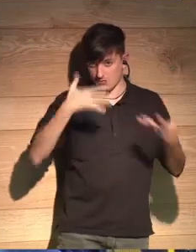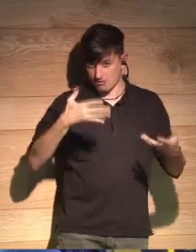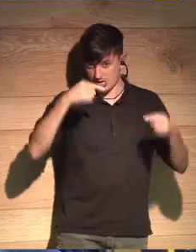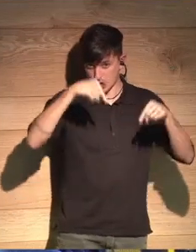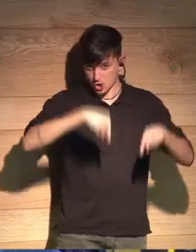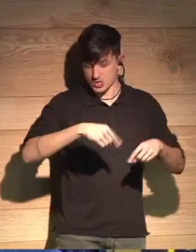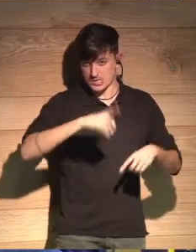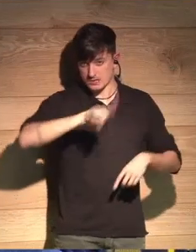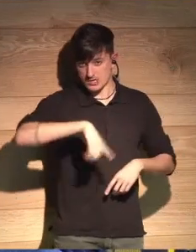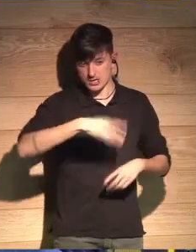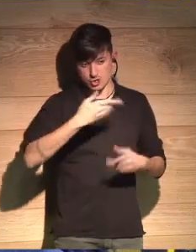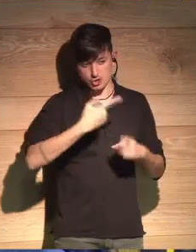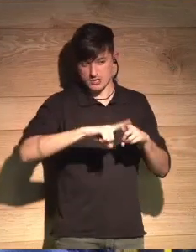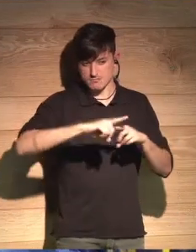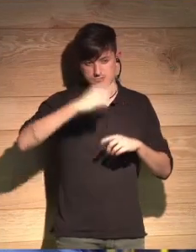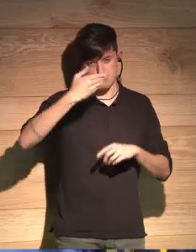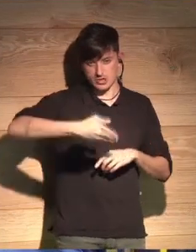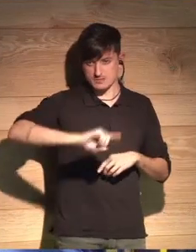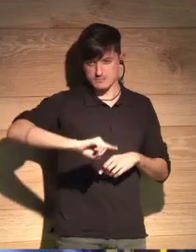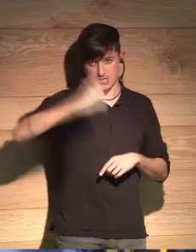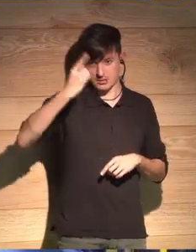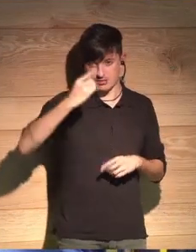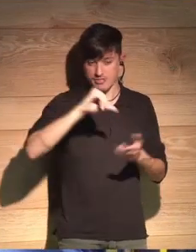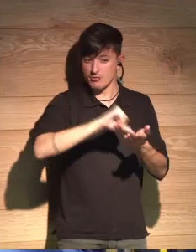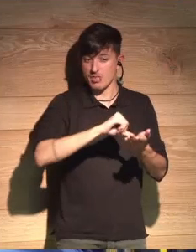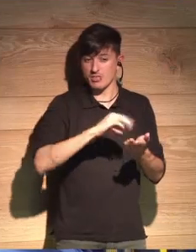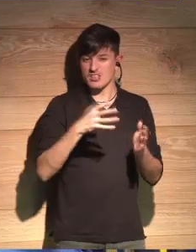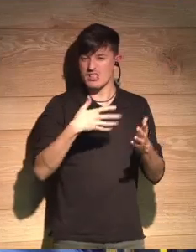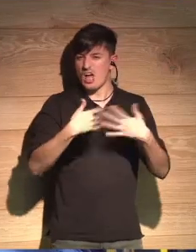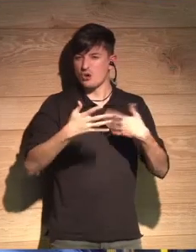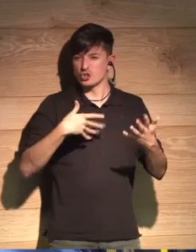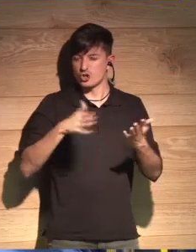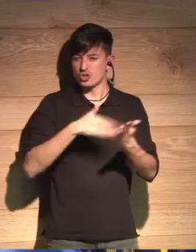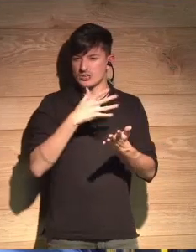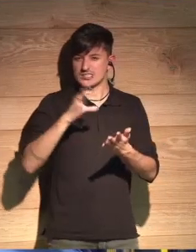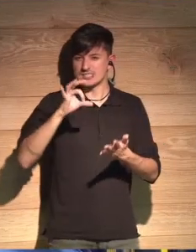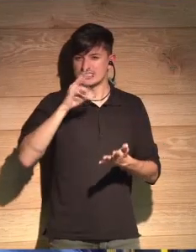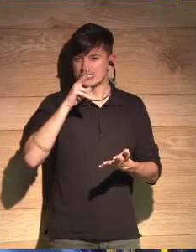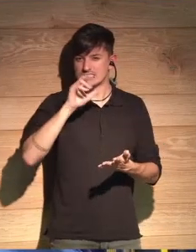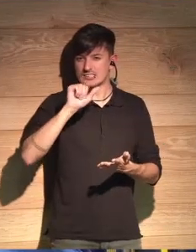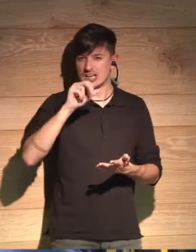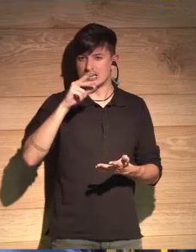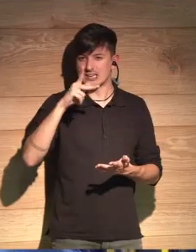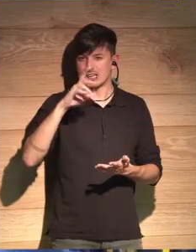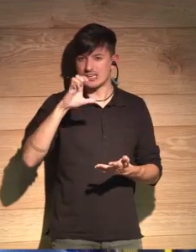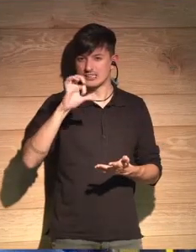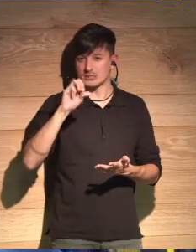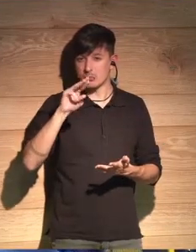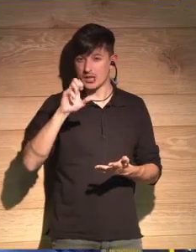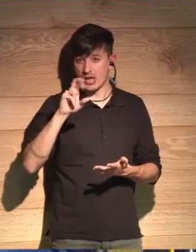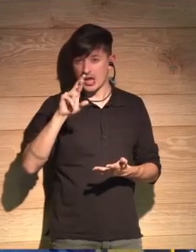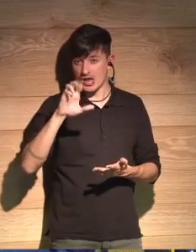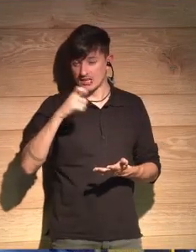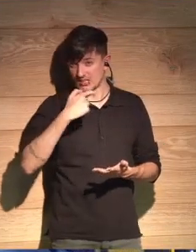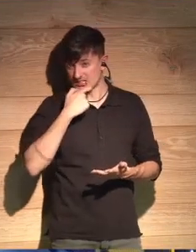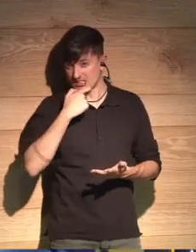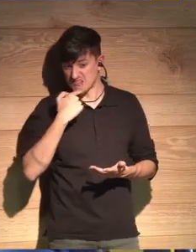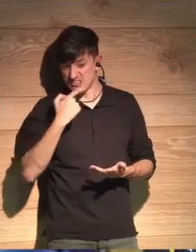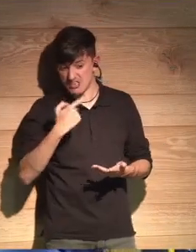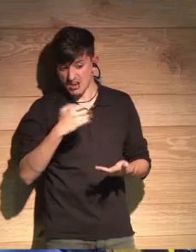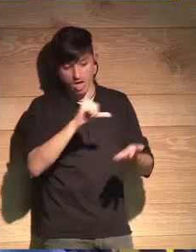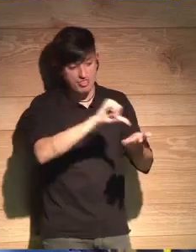why cities are so important today. According to Shakespeare, well, he says, what is the city but the